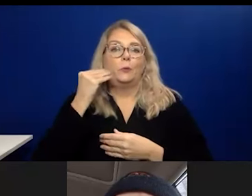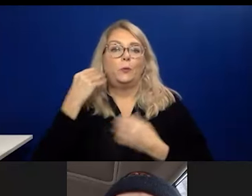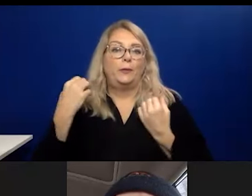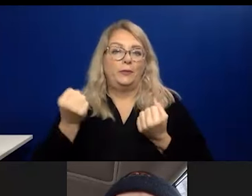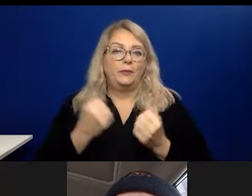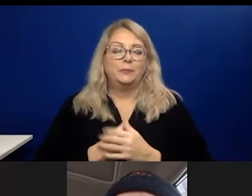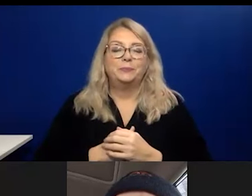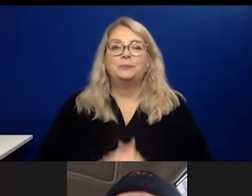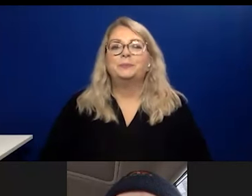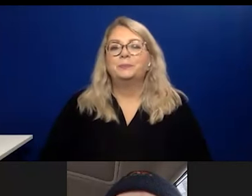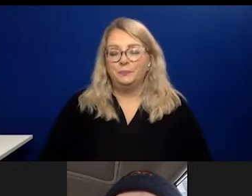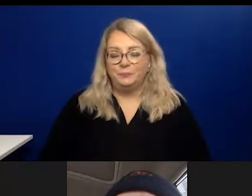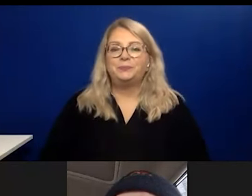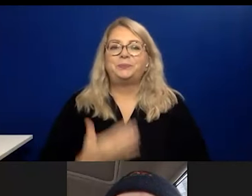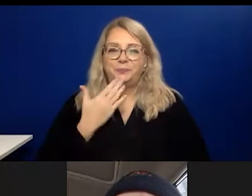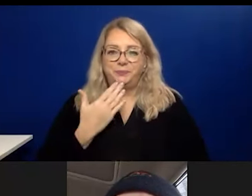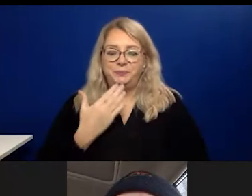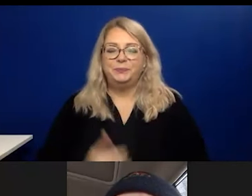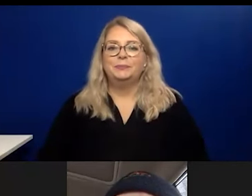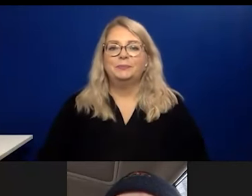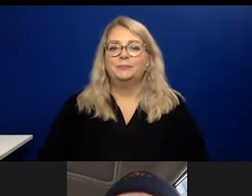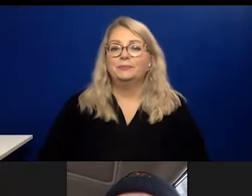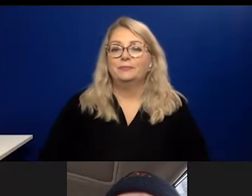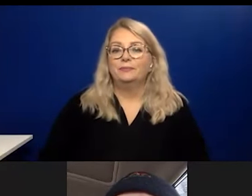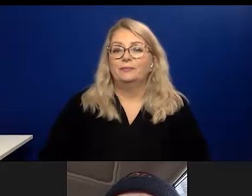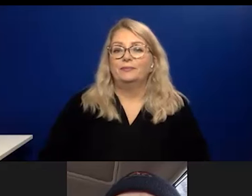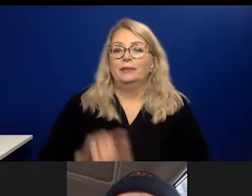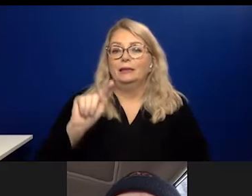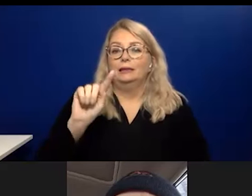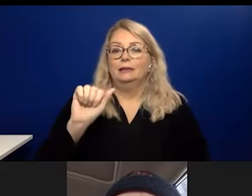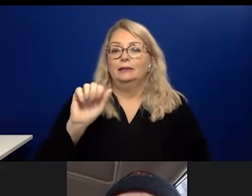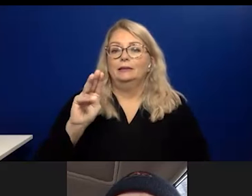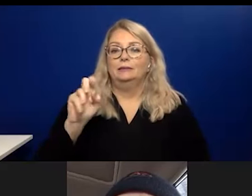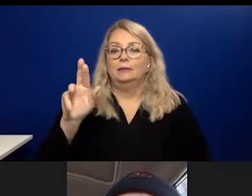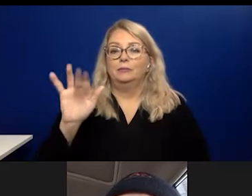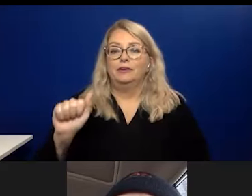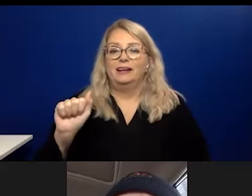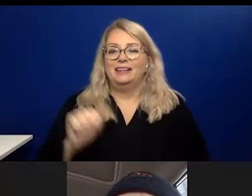you so much. We've got Erin. Tamara, I've seen you up there.